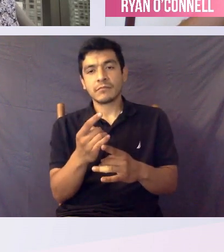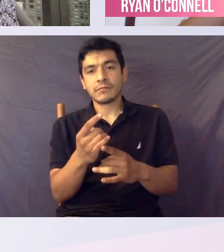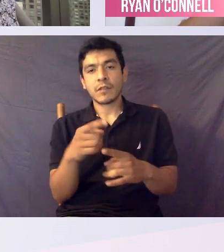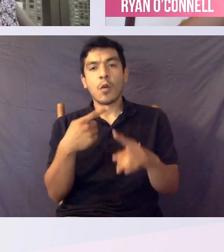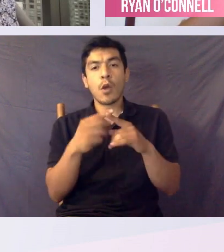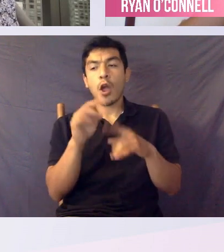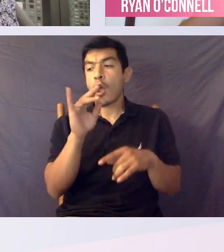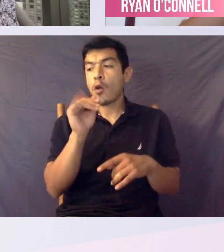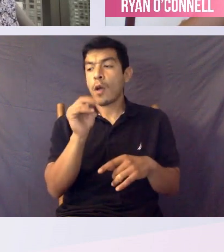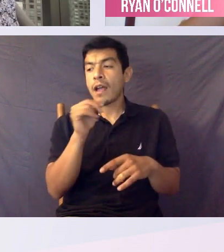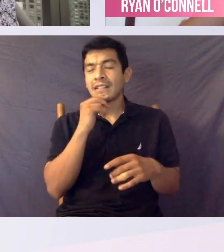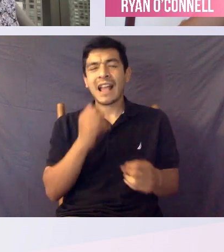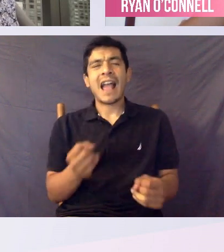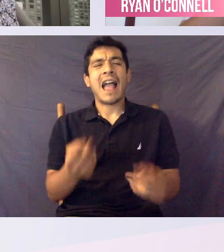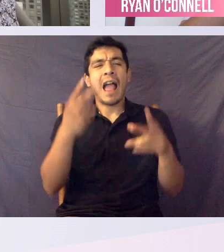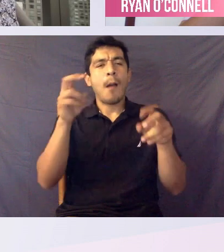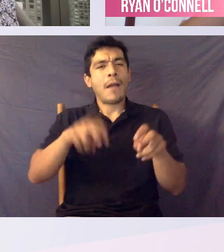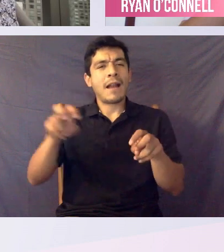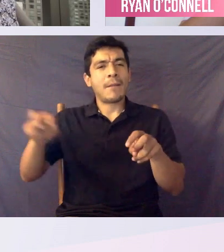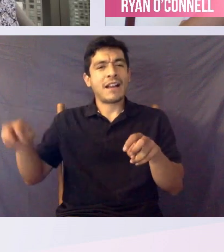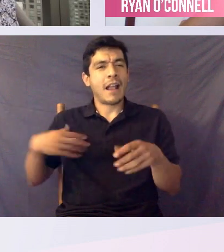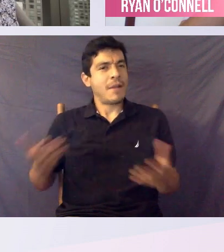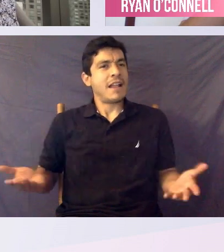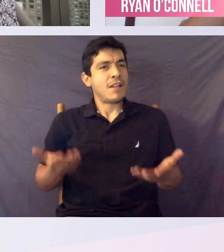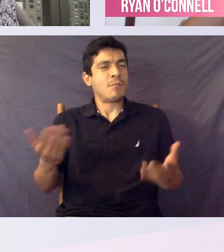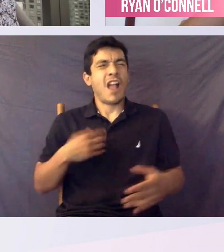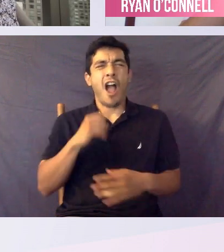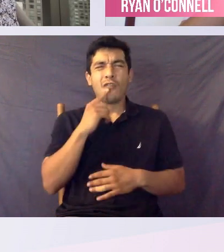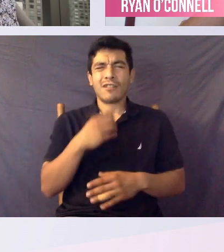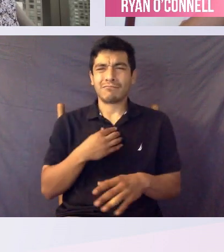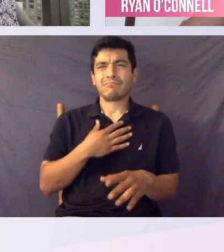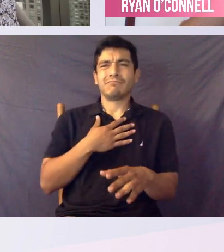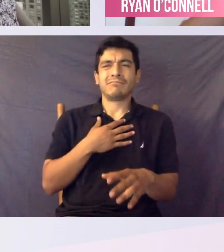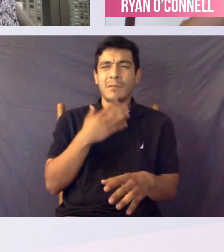how many panels have I been on? It really like resonated with me because especially recently,